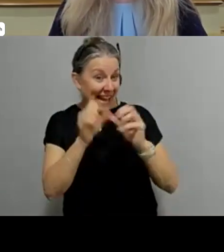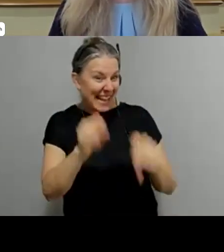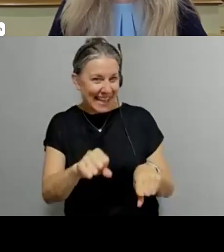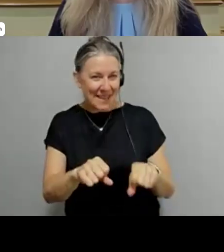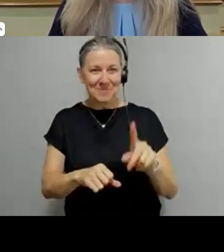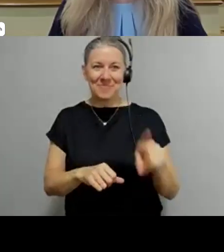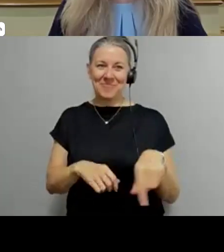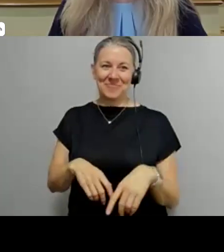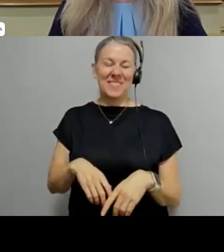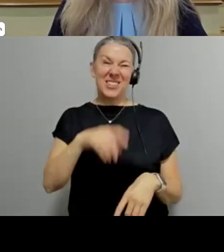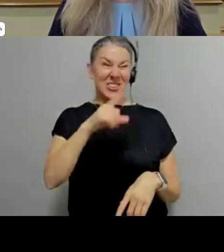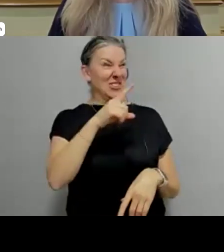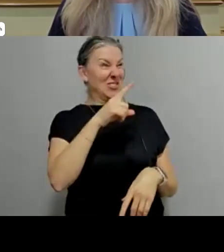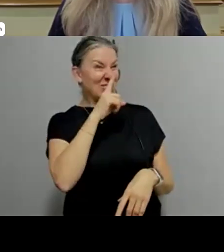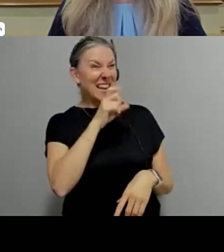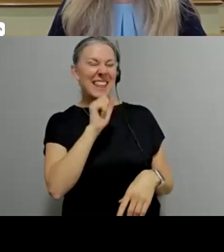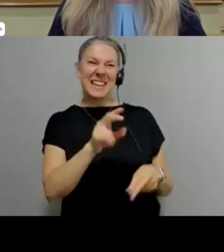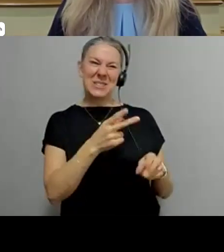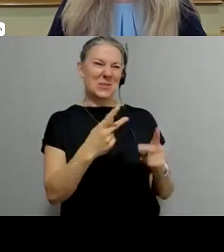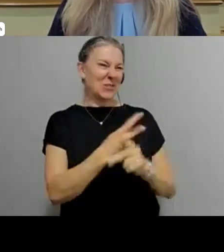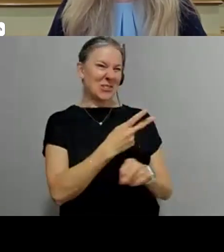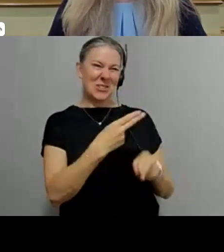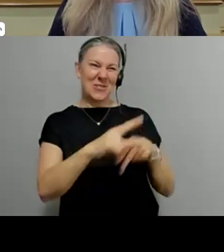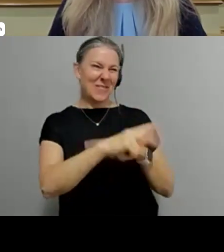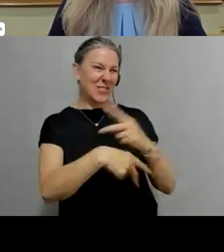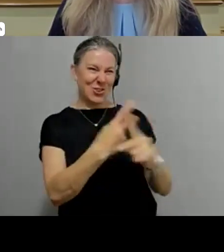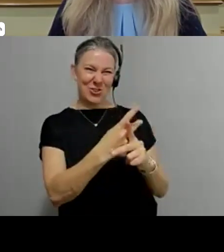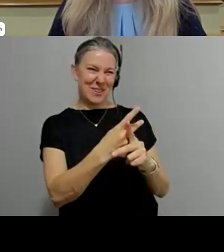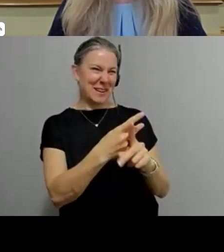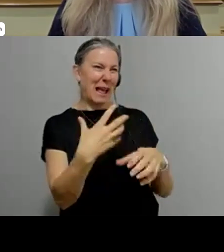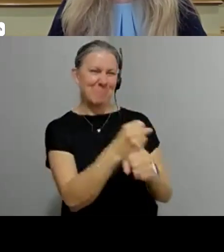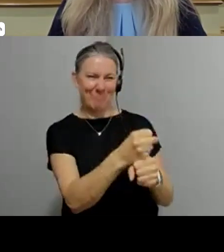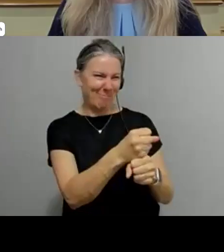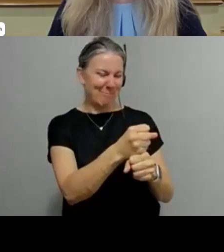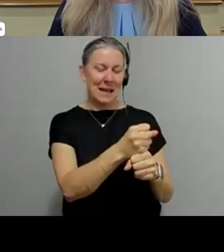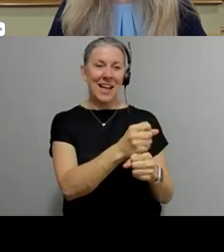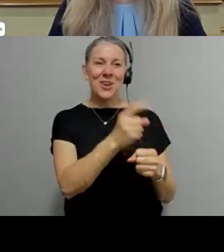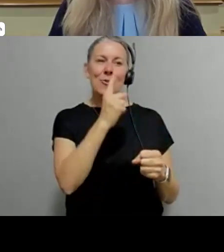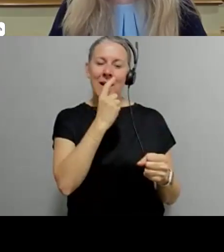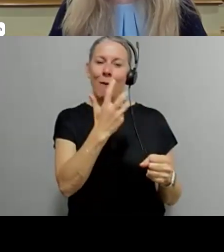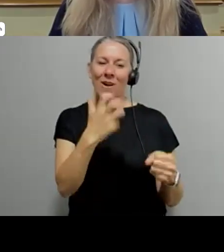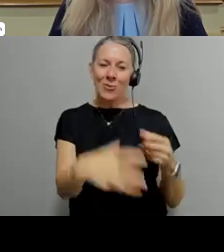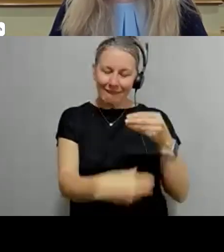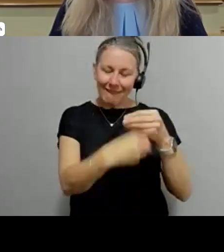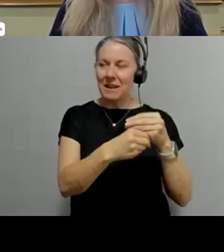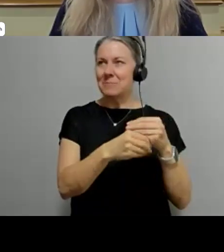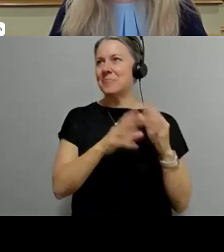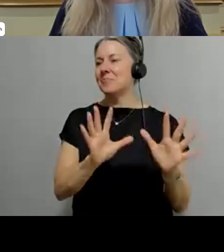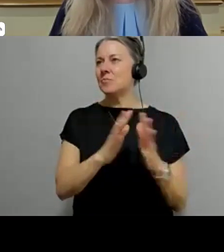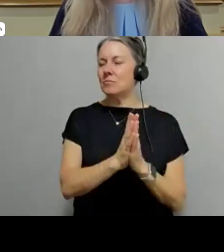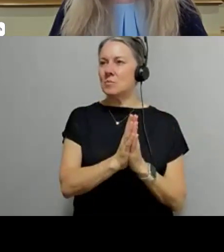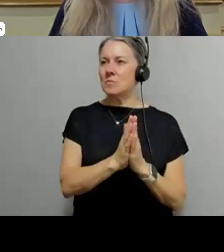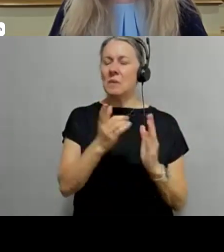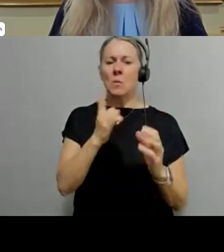Yeah, that's probably the shortest version that I've ever heard. What I would love to just say is when we're talking about what is